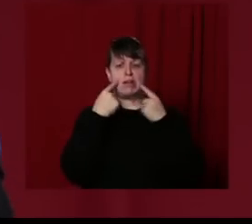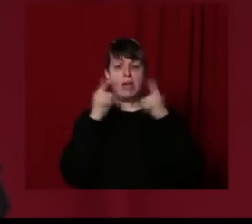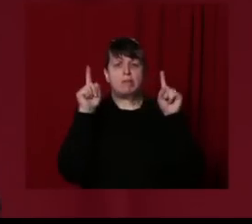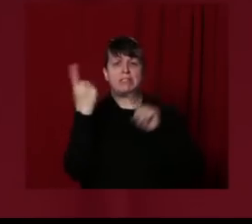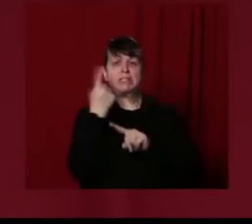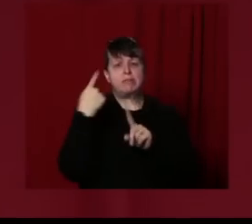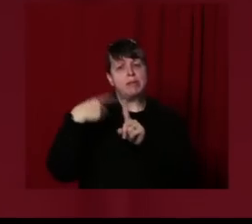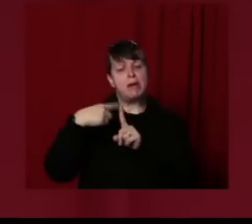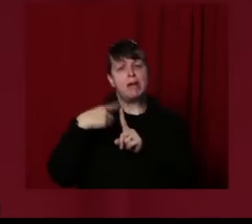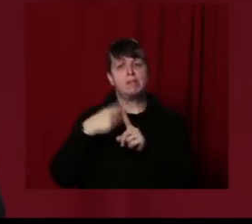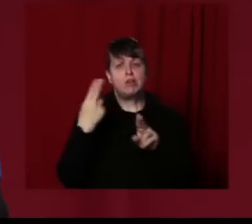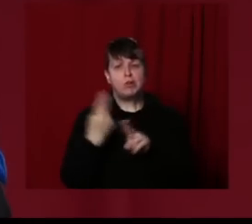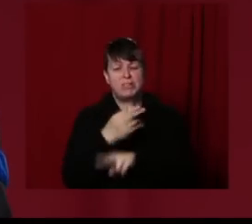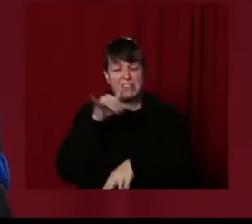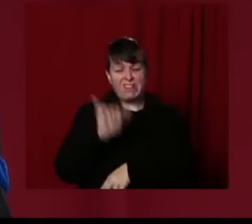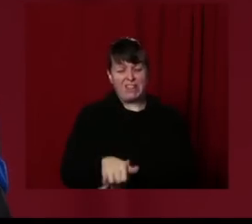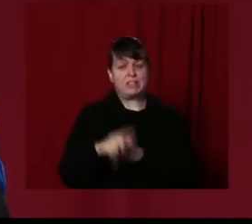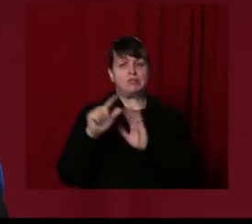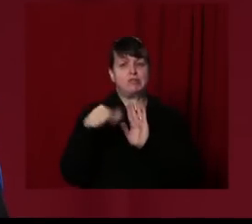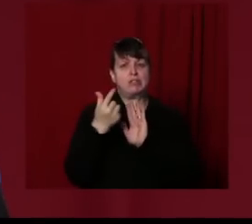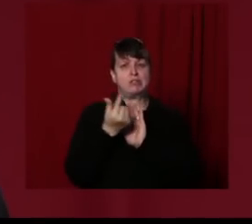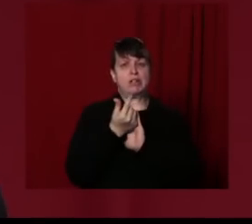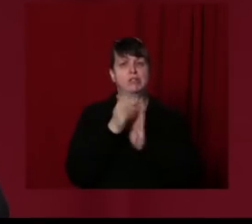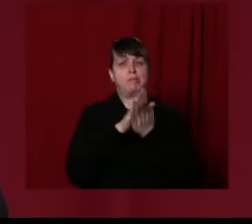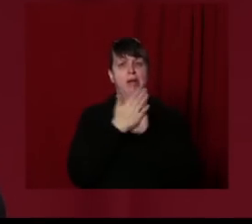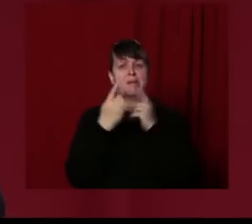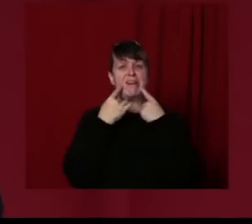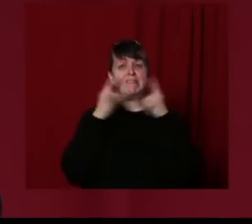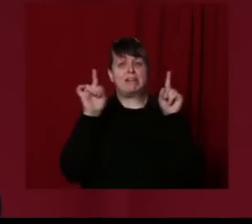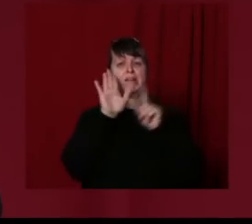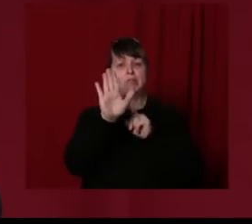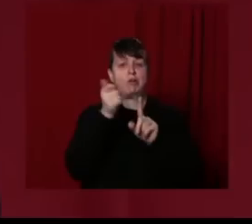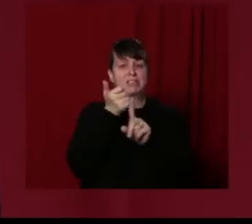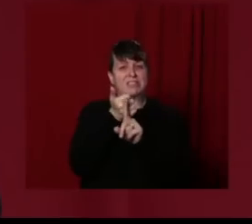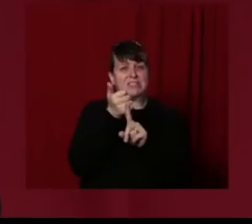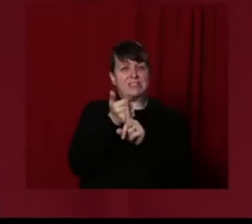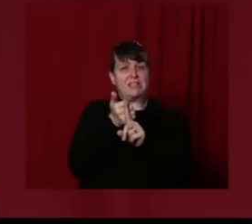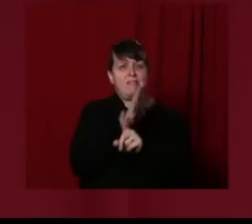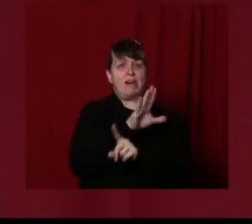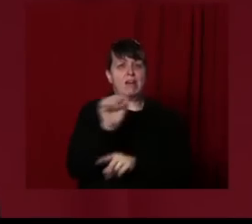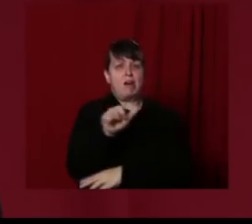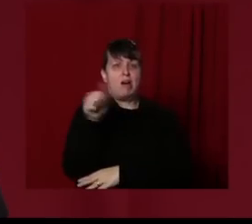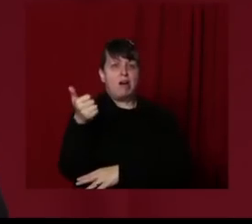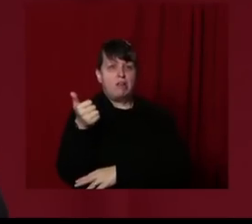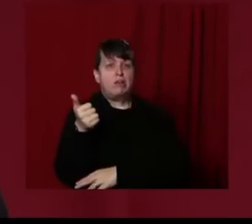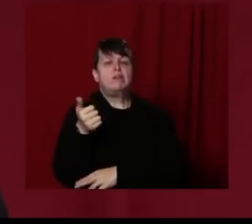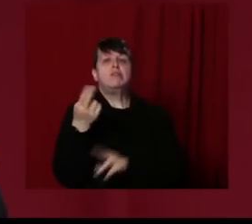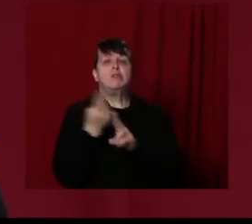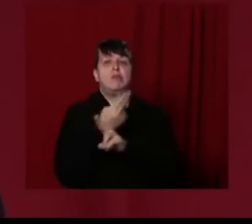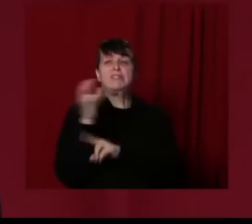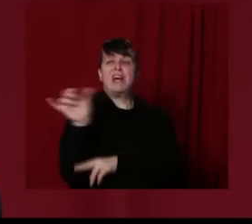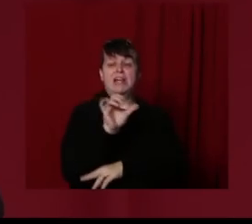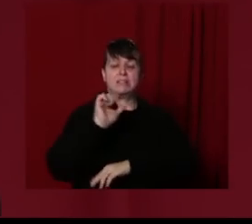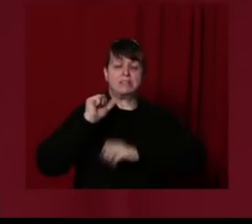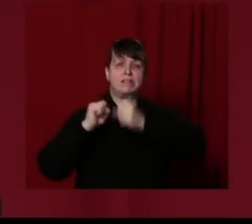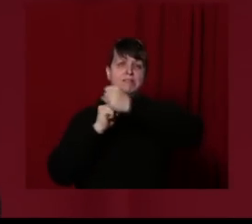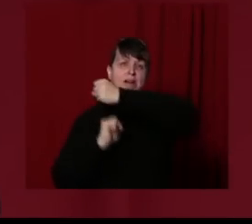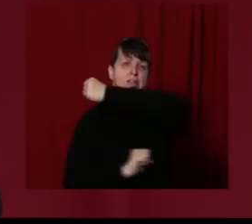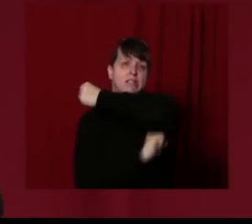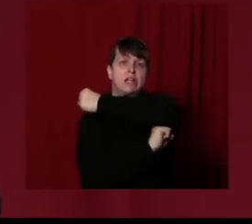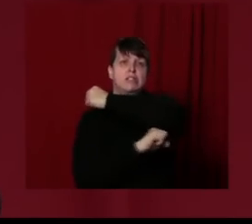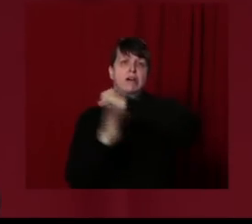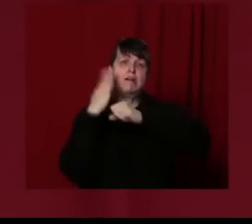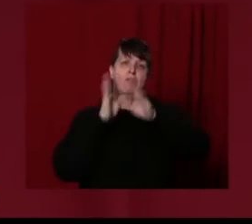good. Use this graduation to be effective for yourselves and others. Use it as a foundation for the